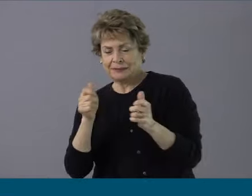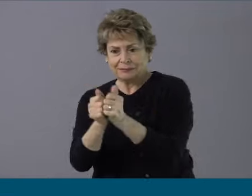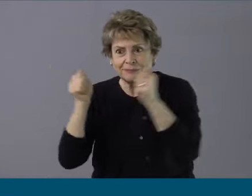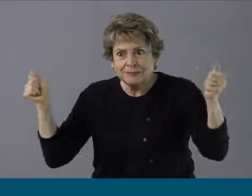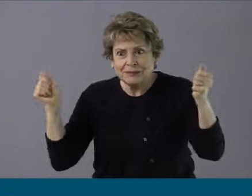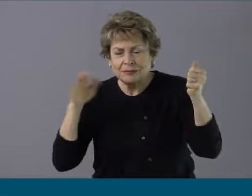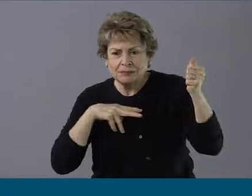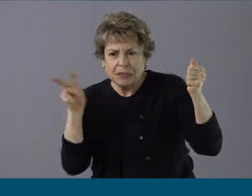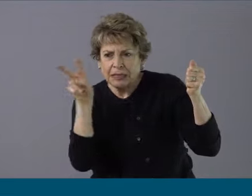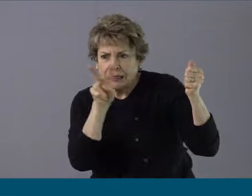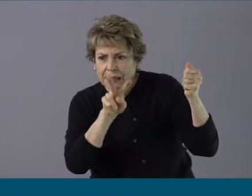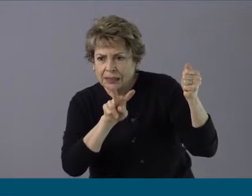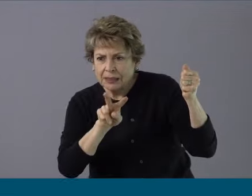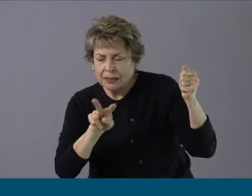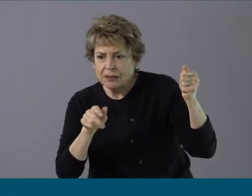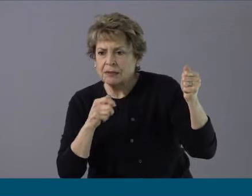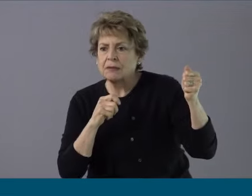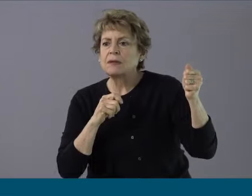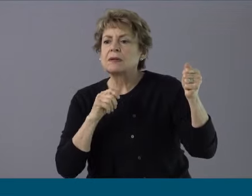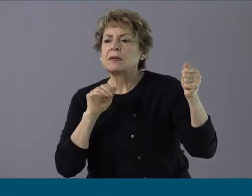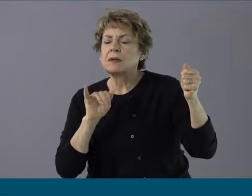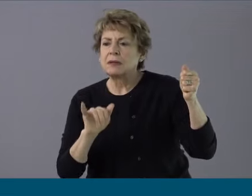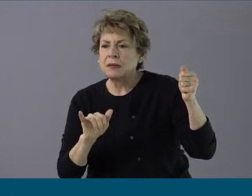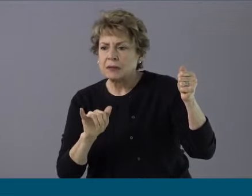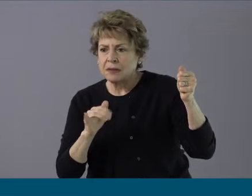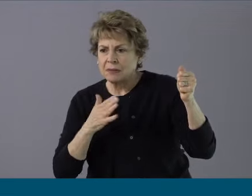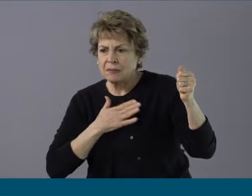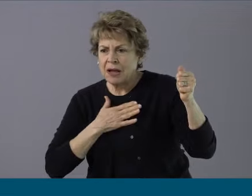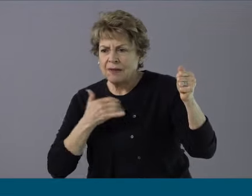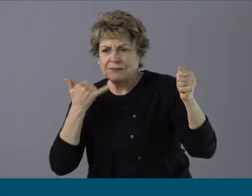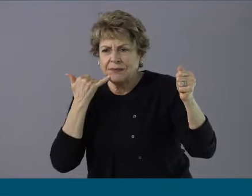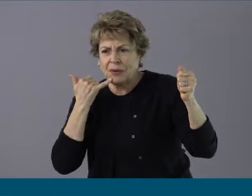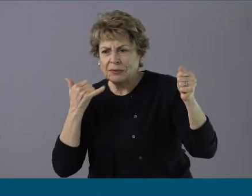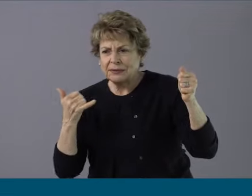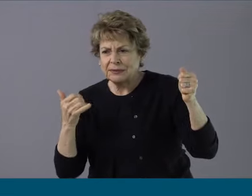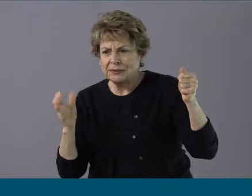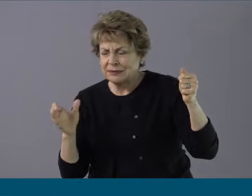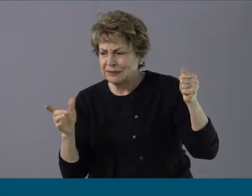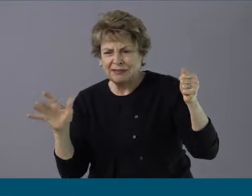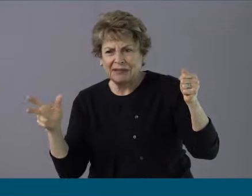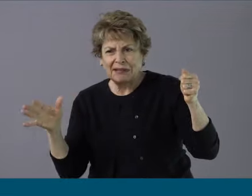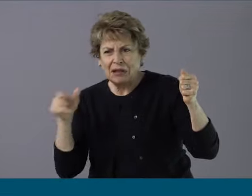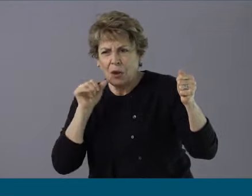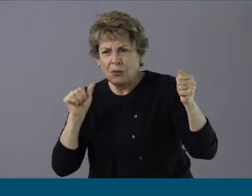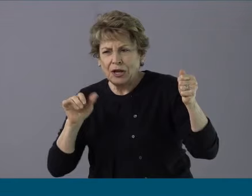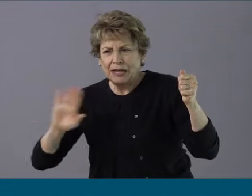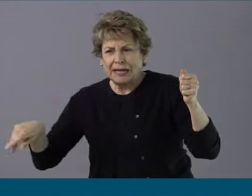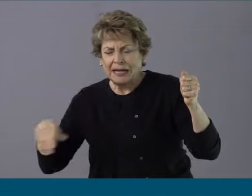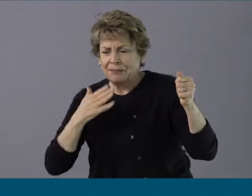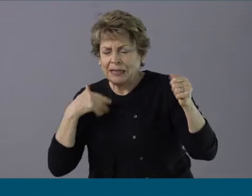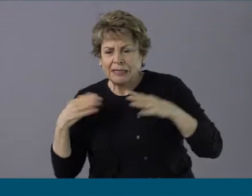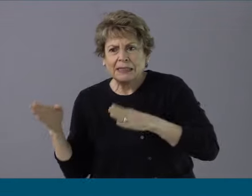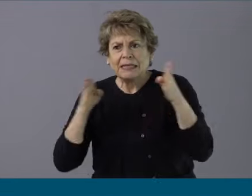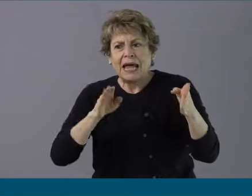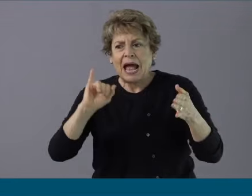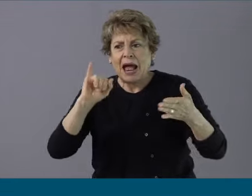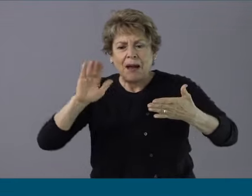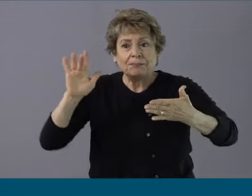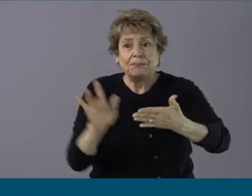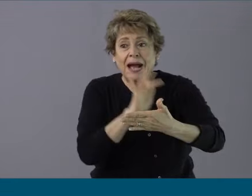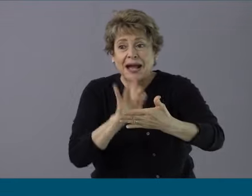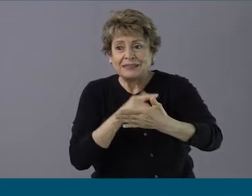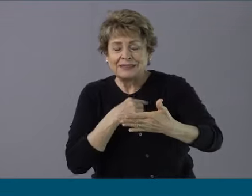it wasn't fitting right on my phone, and actually went and got my iPad. On this page on Monday, where